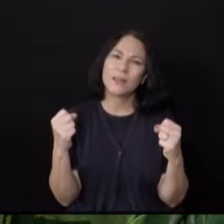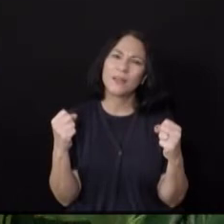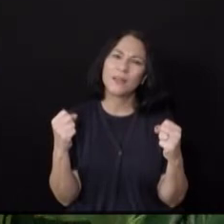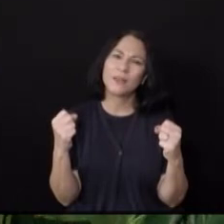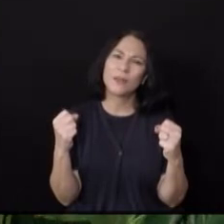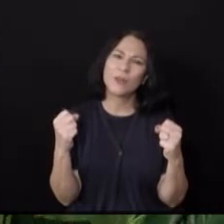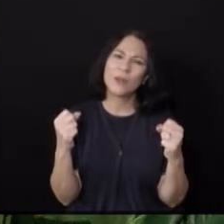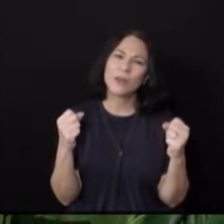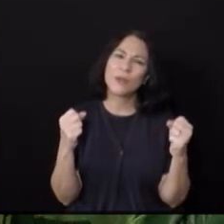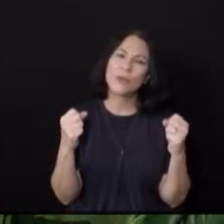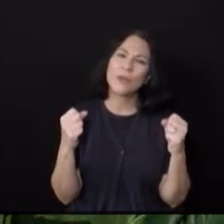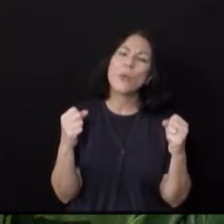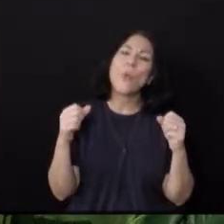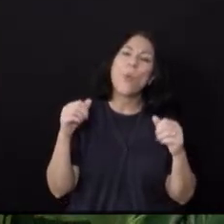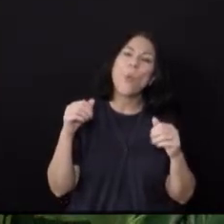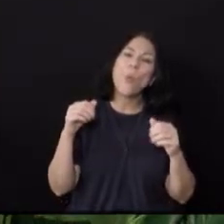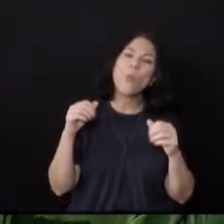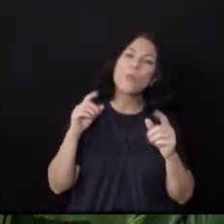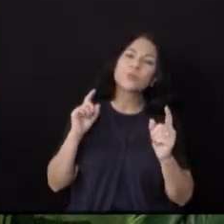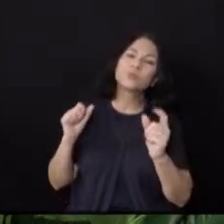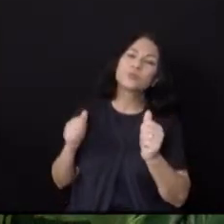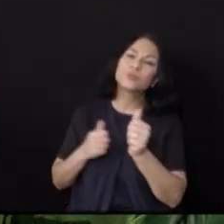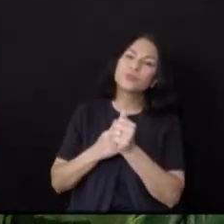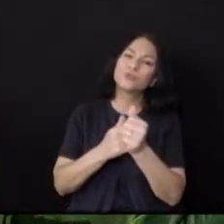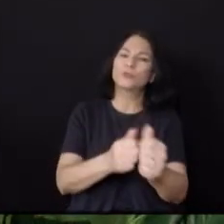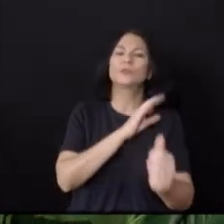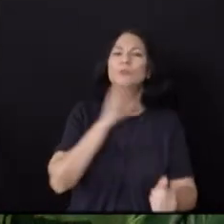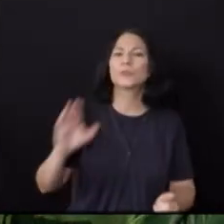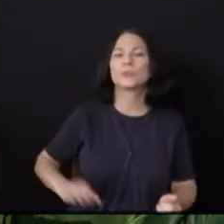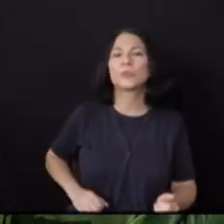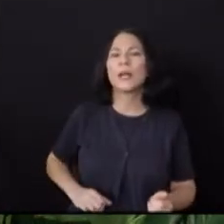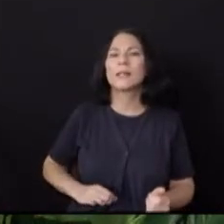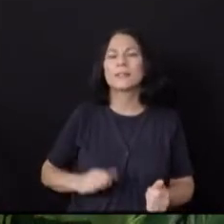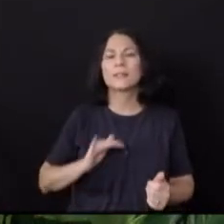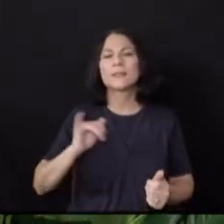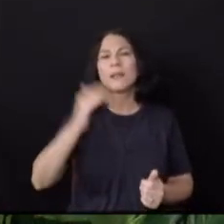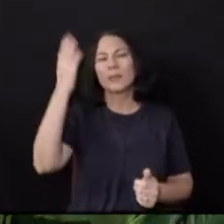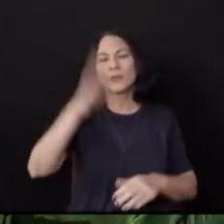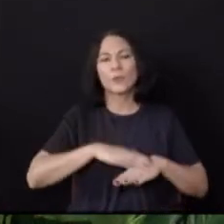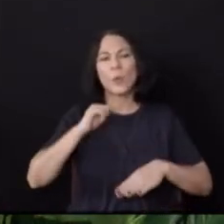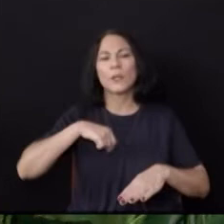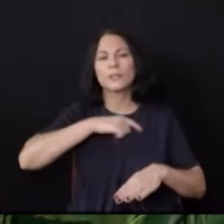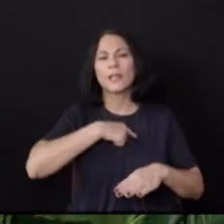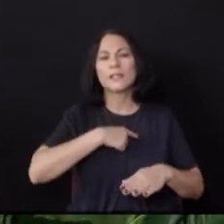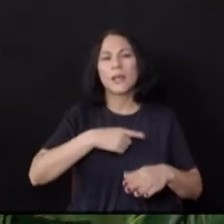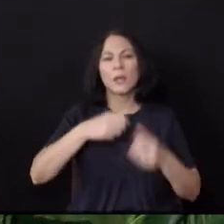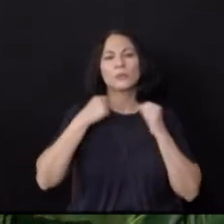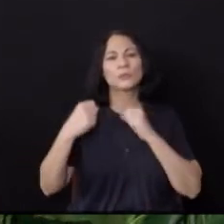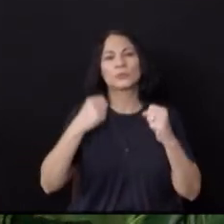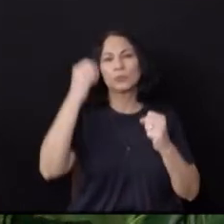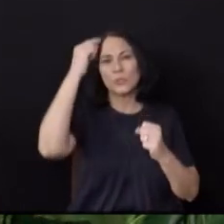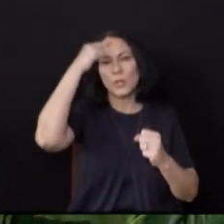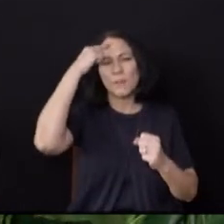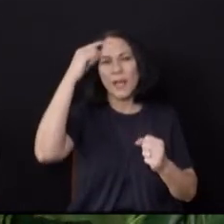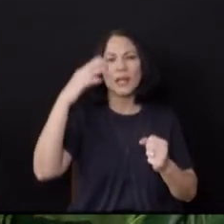to walk in the footsteps of Christ as you have called us to, and of a sound mind to walk in